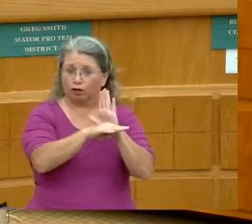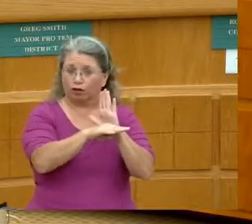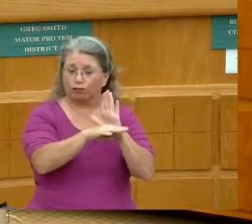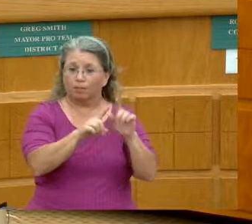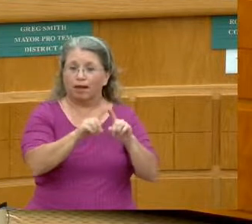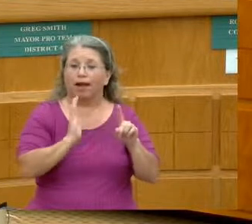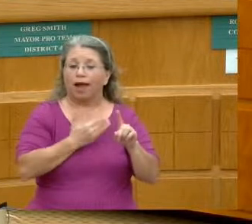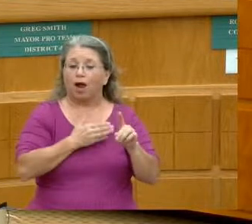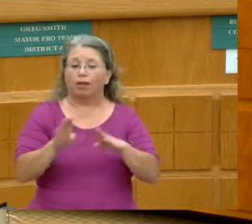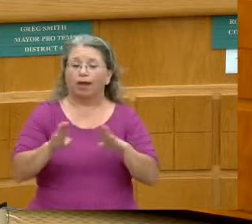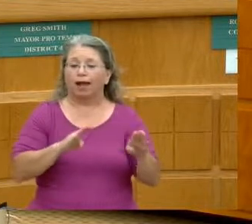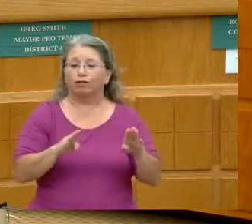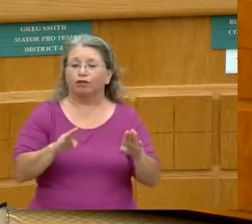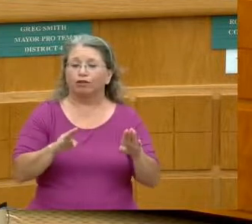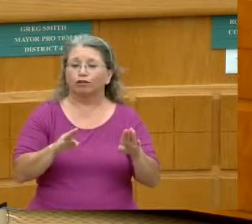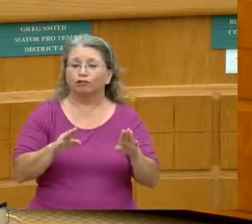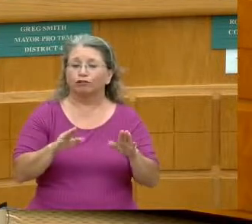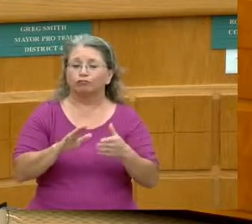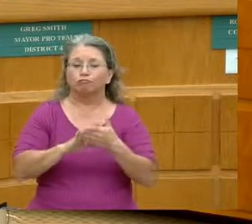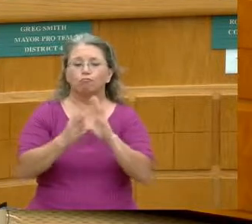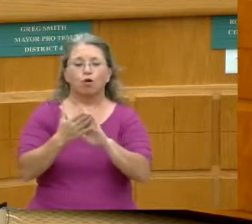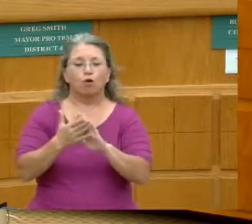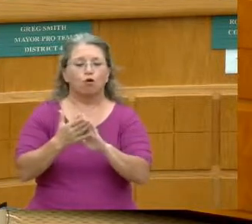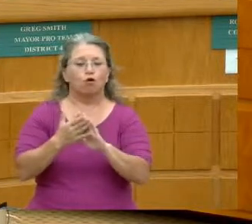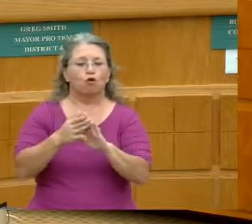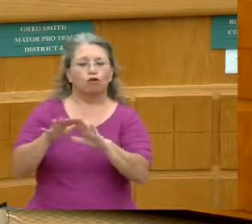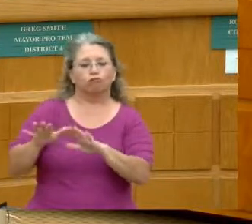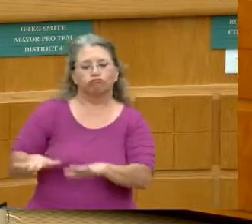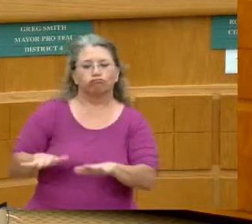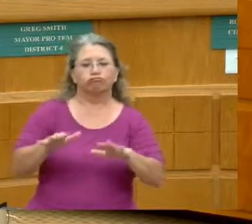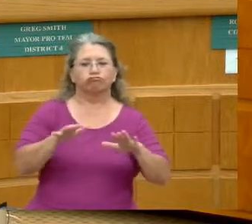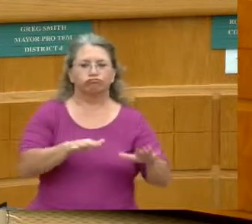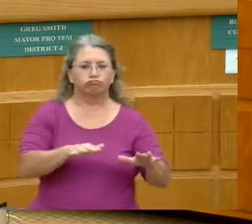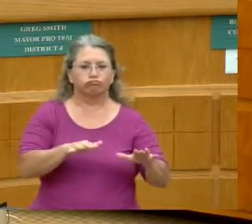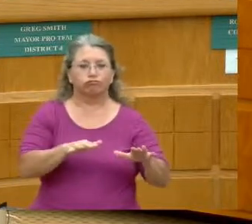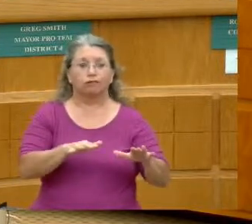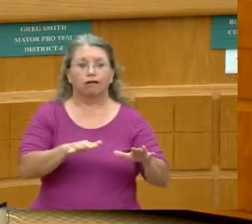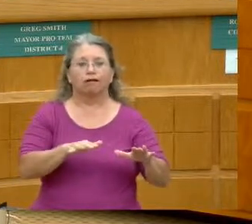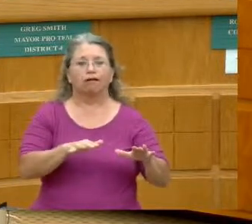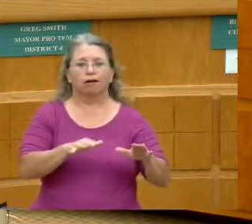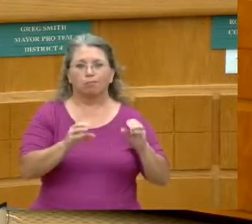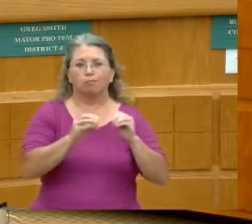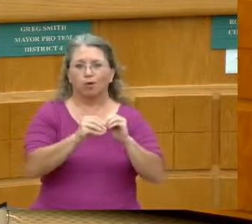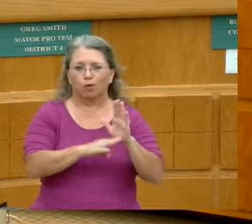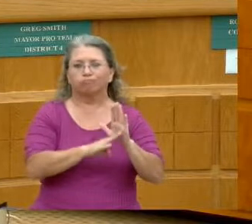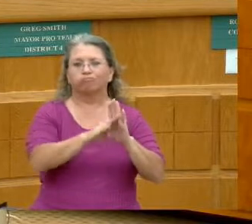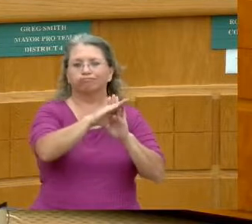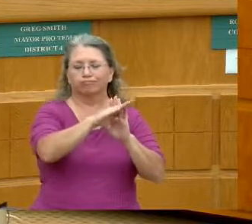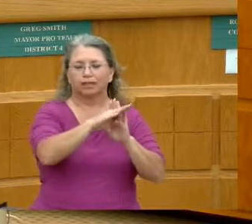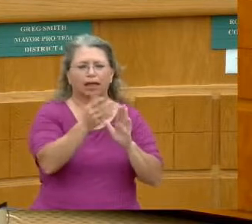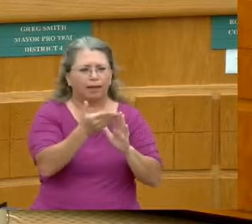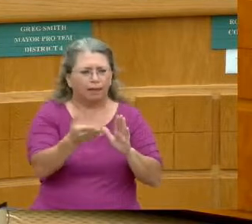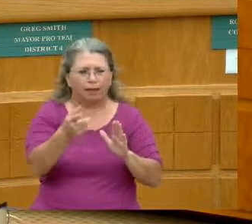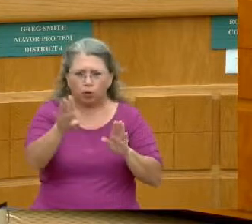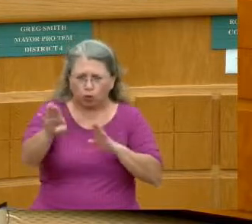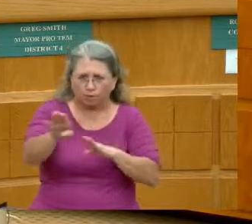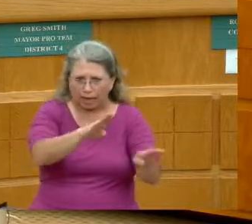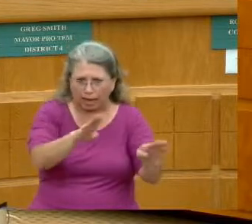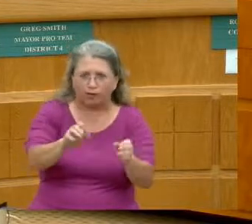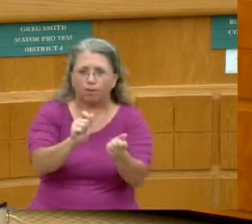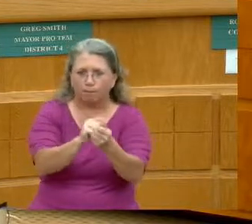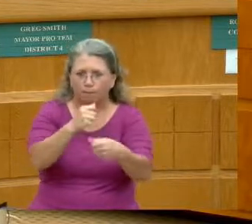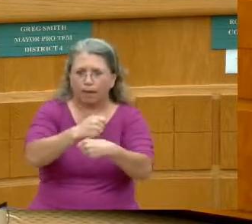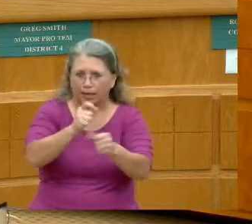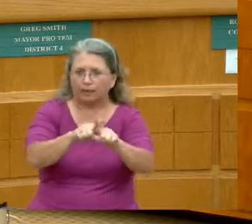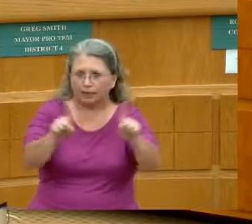right? So the things we do make a difference. Wearing a mask makes a difference. Even if you think, well, I'm not going